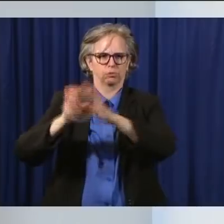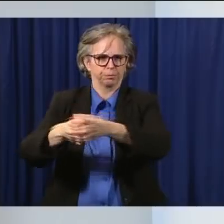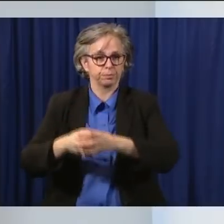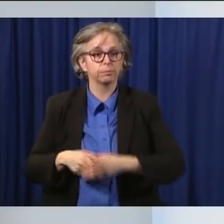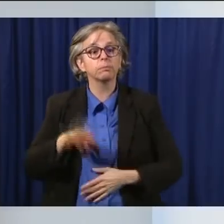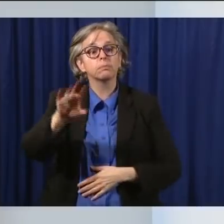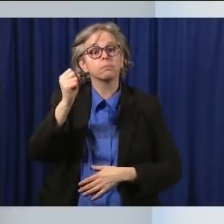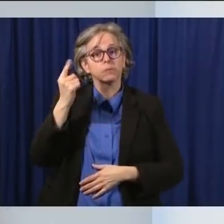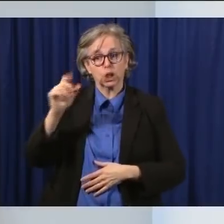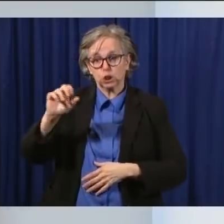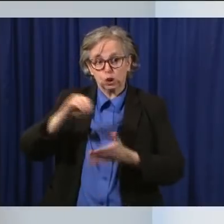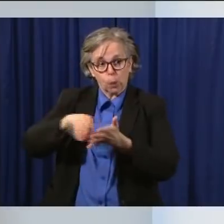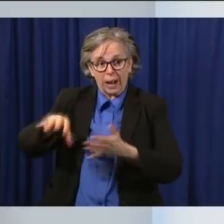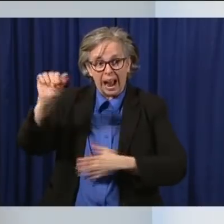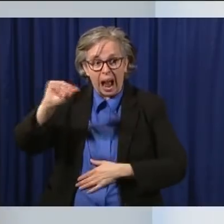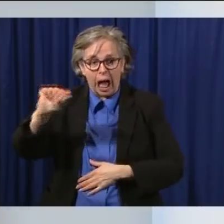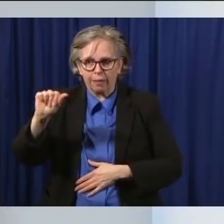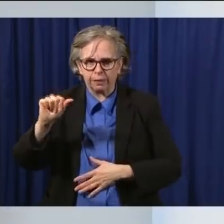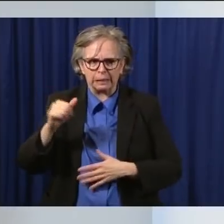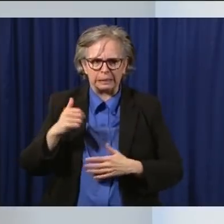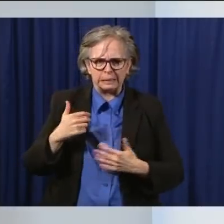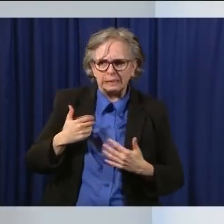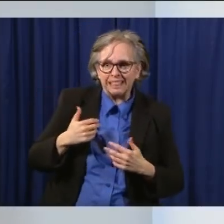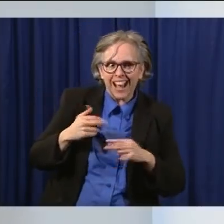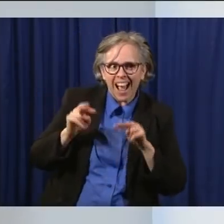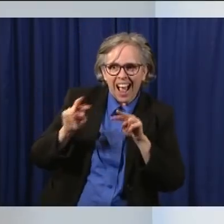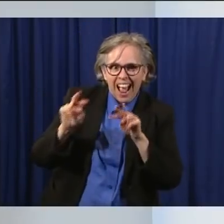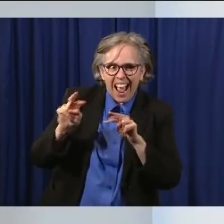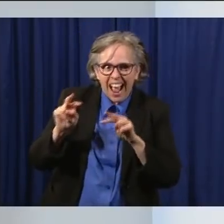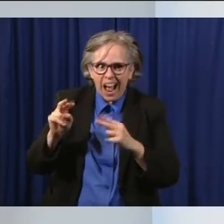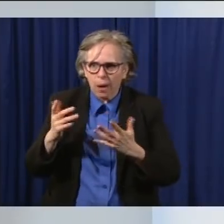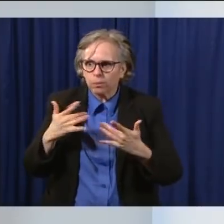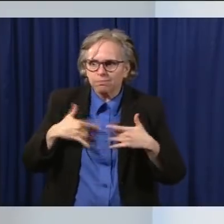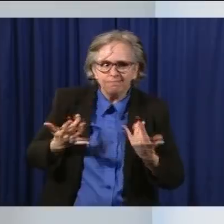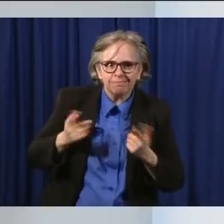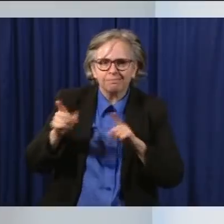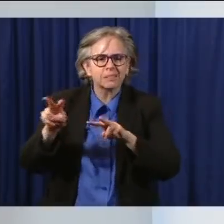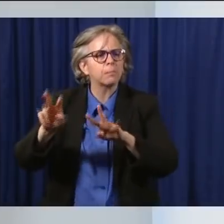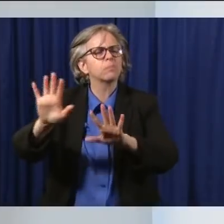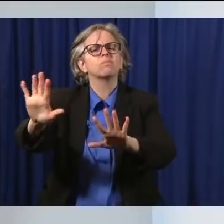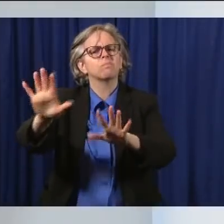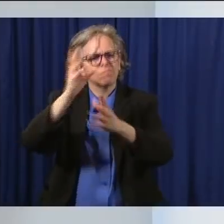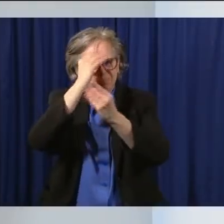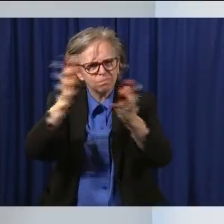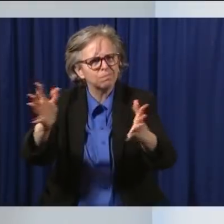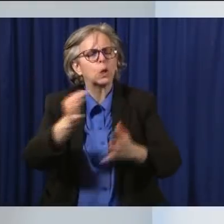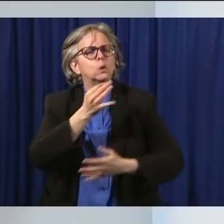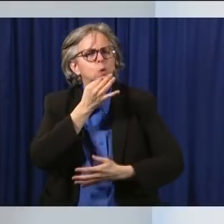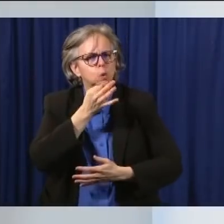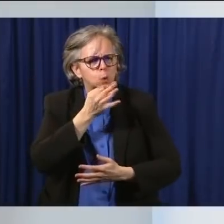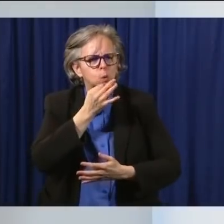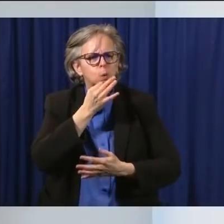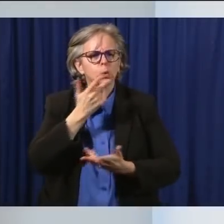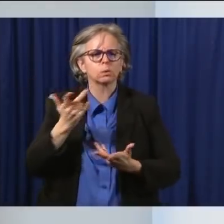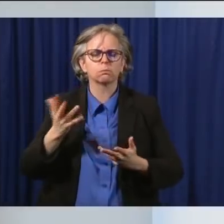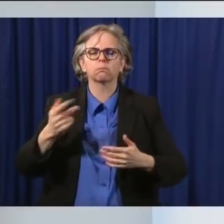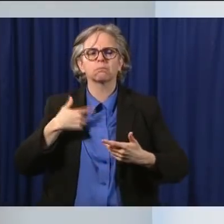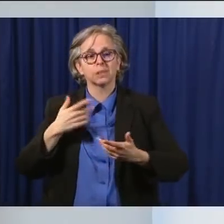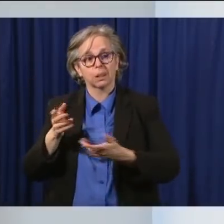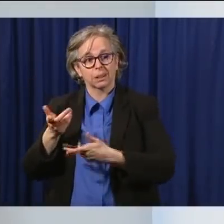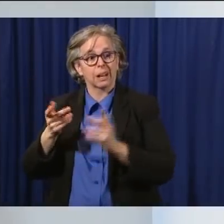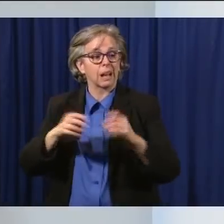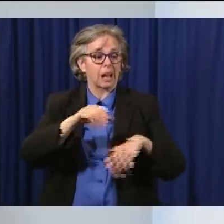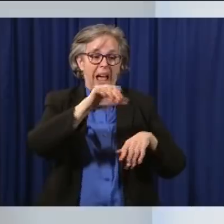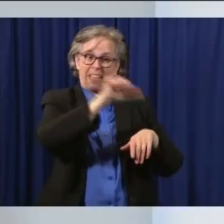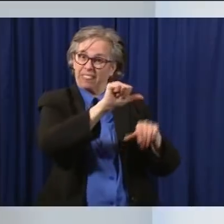we will get back to you on those issues as soon as we can, working in conjunction with the Athletic Association. But for now,